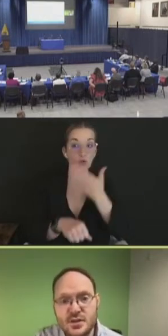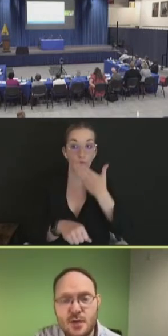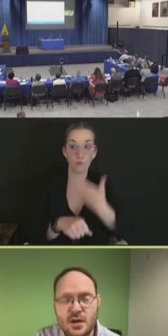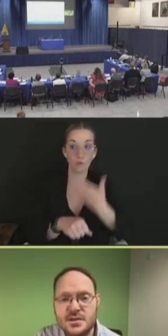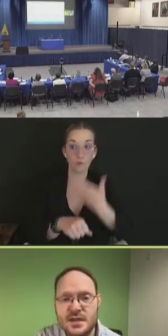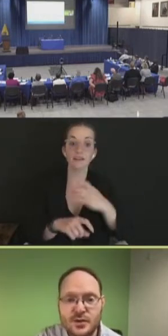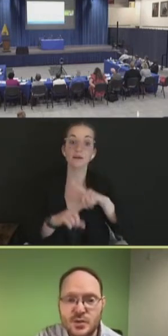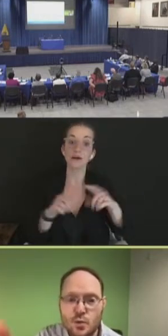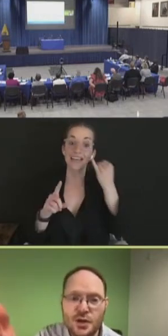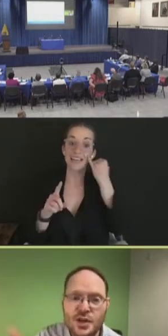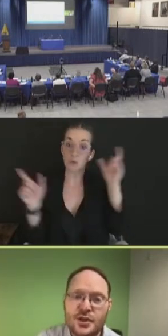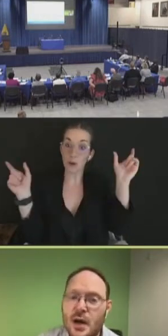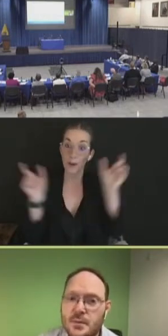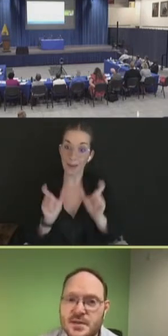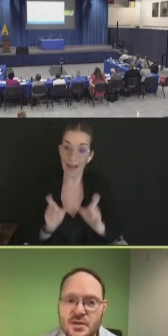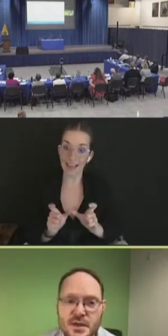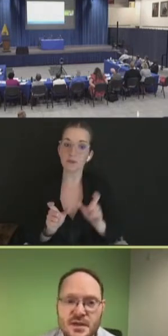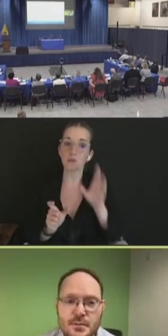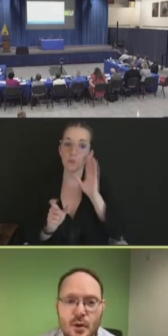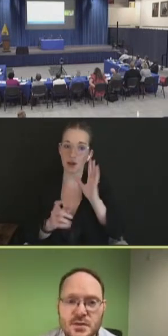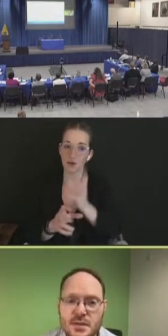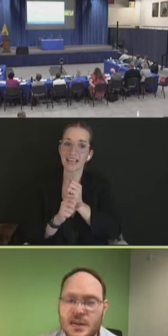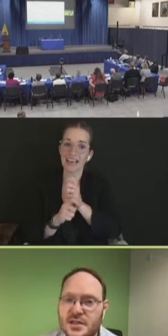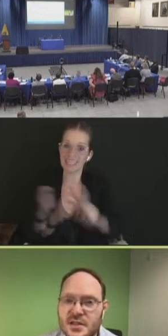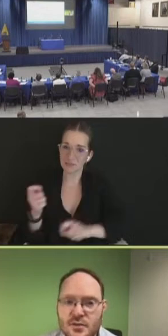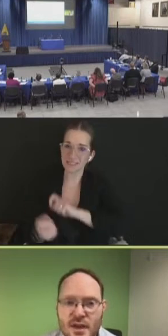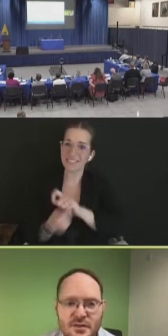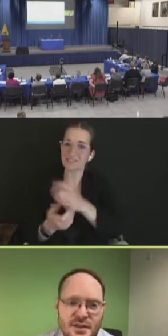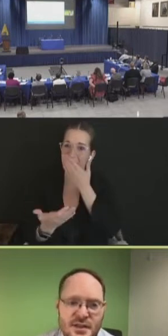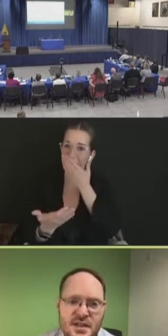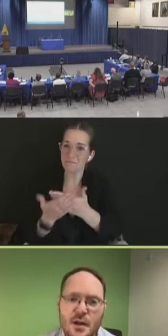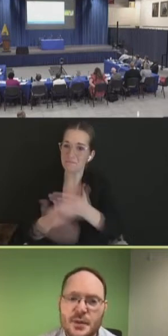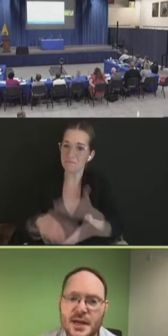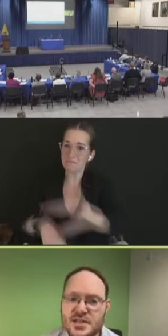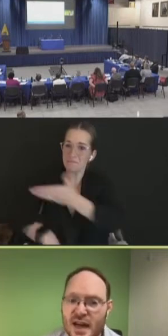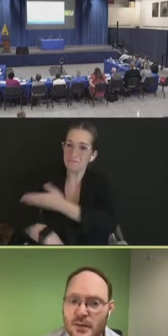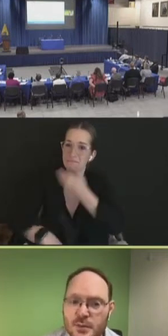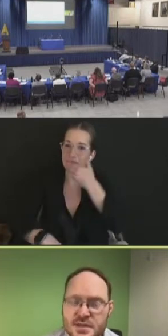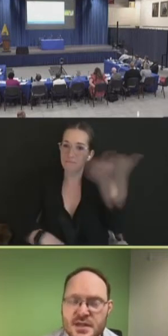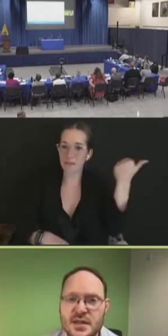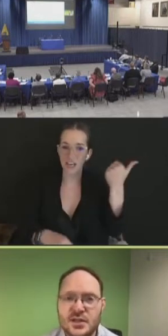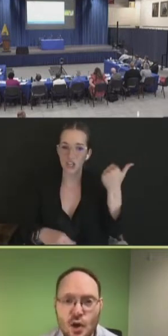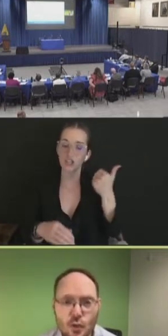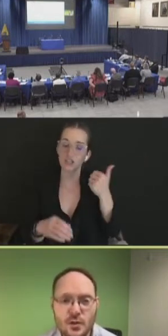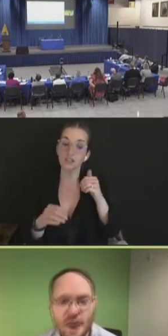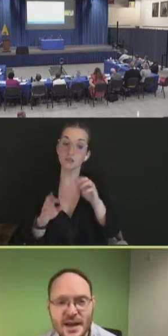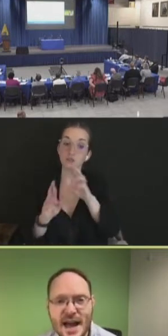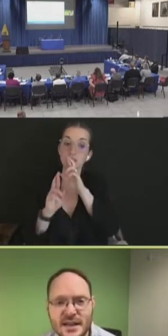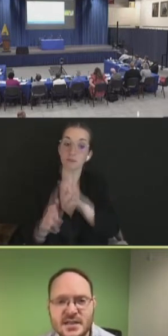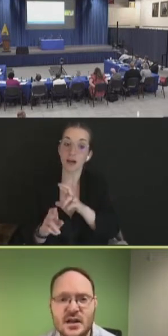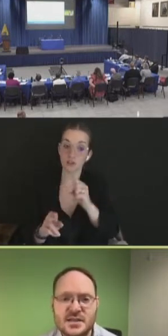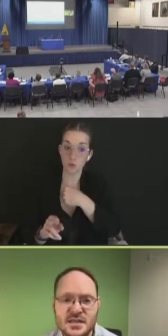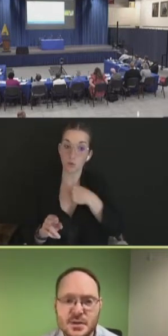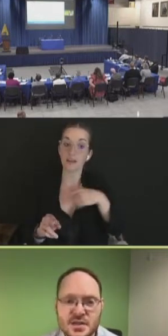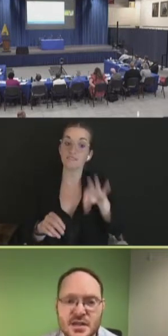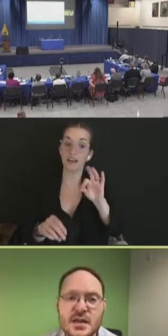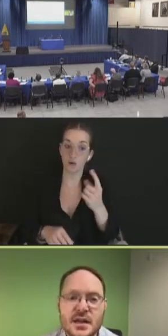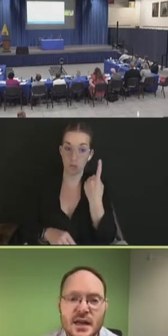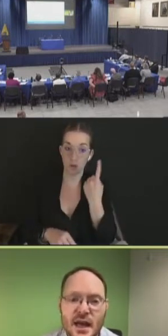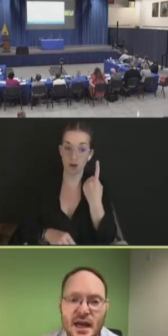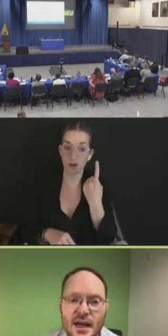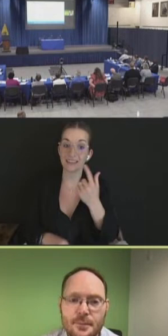distinct response. And there's one here that pops out as being most immunologically relevant. It's a combination of alum plus a toll-9 agonist called